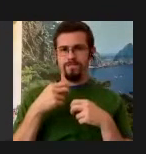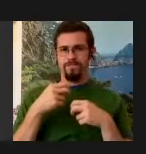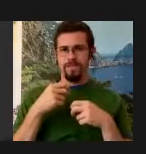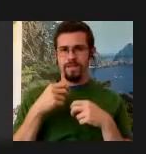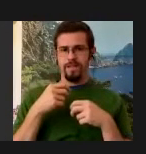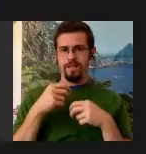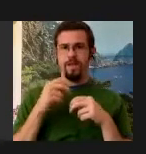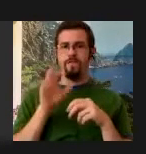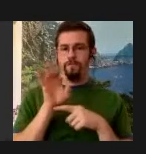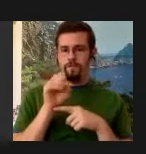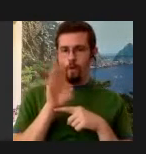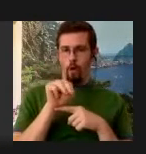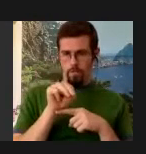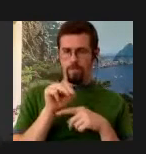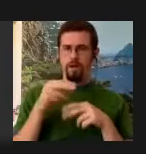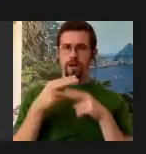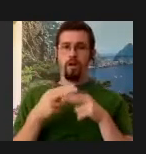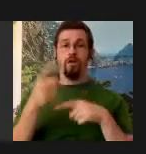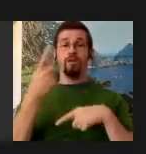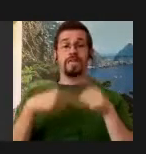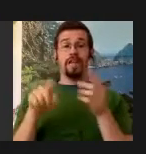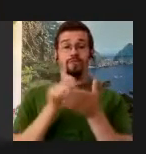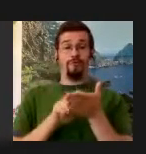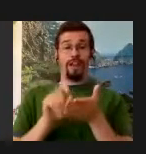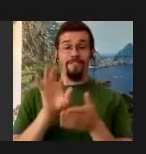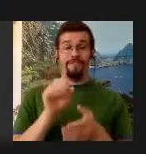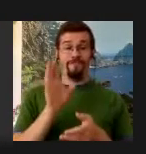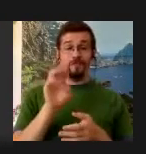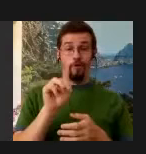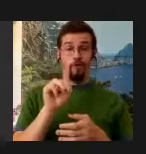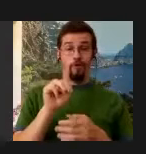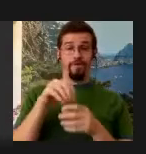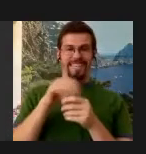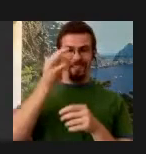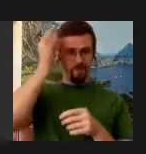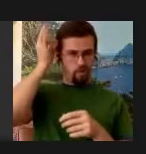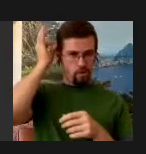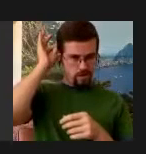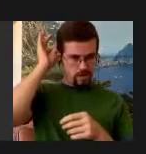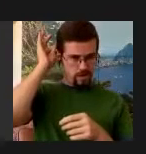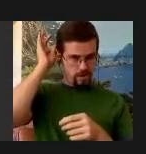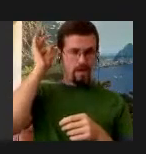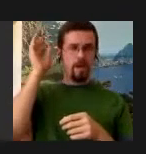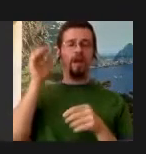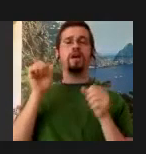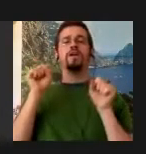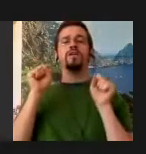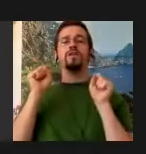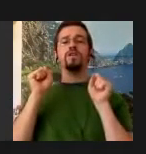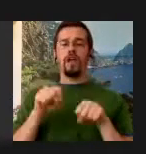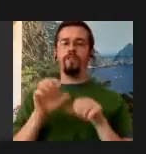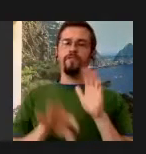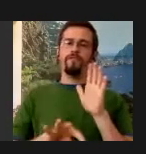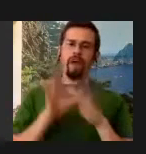Sign Writing Forum in Tunisia. And so it's on Facebook. And so you can find the